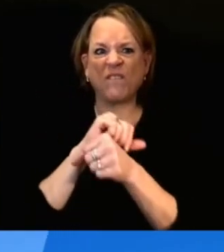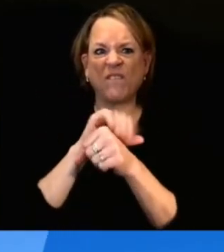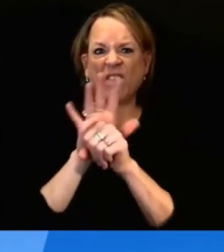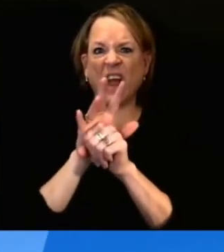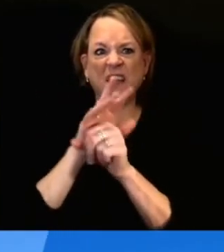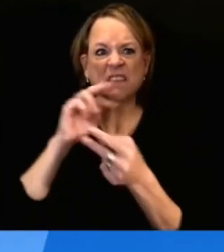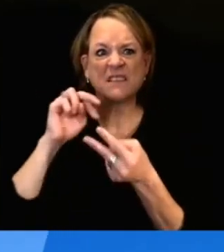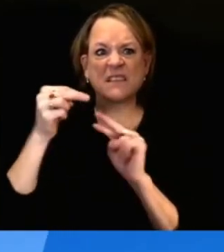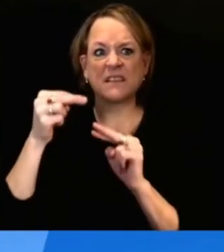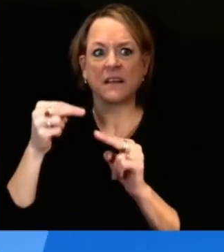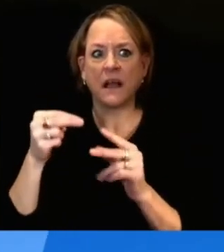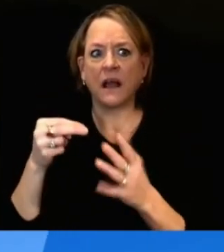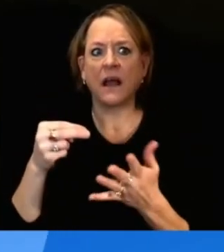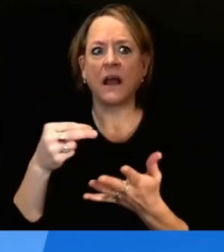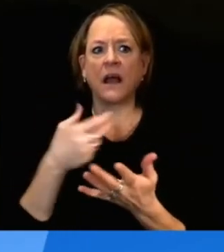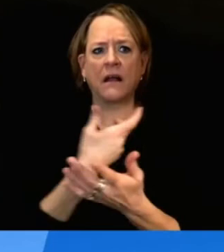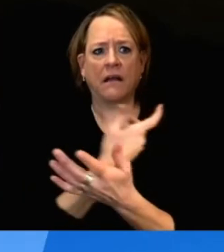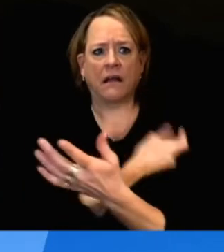of continue?